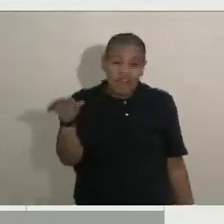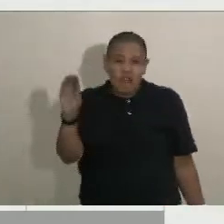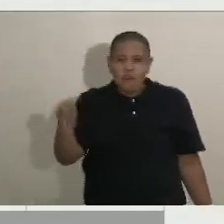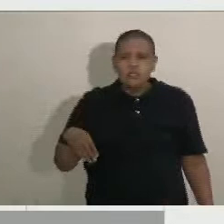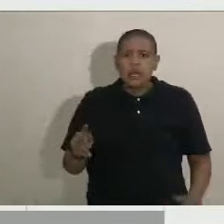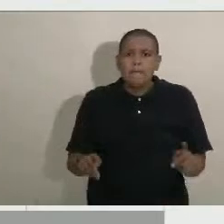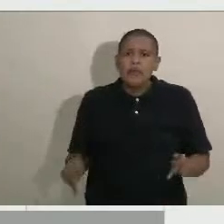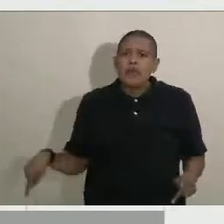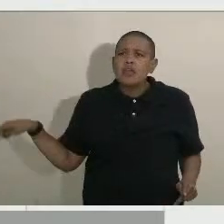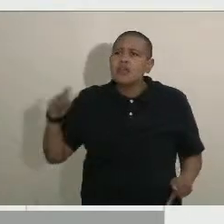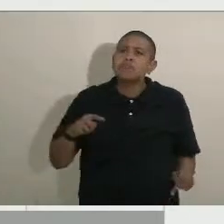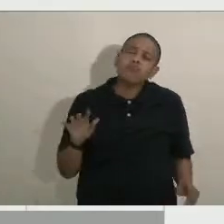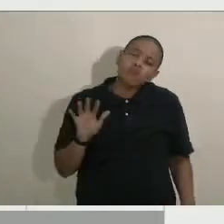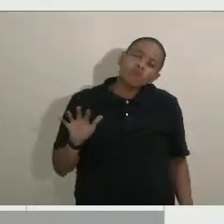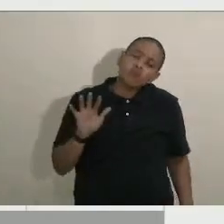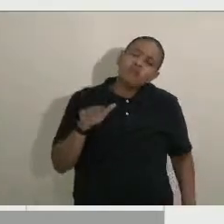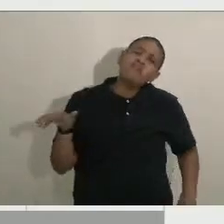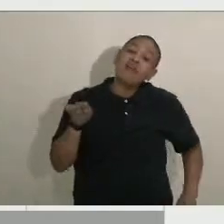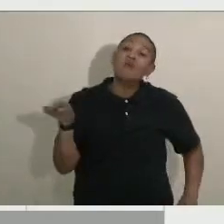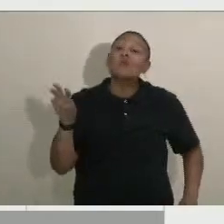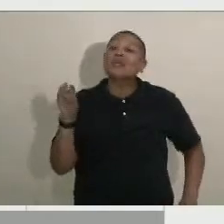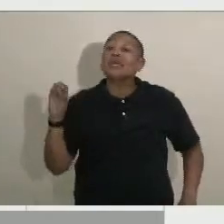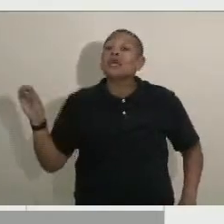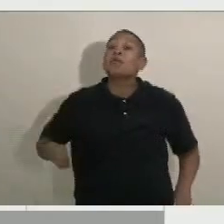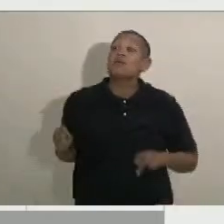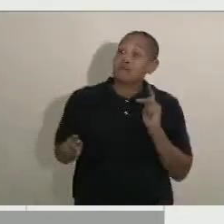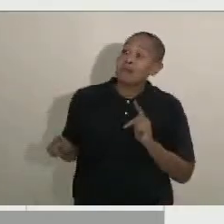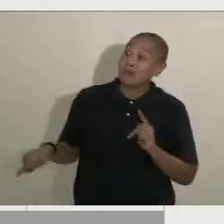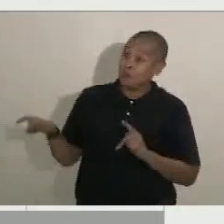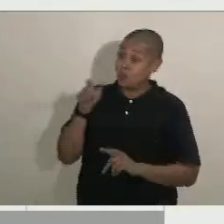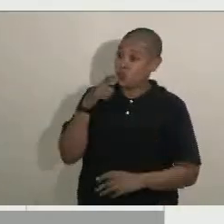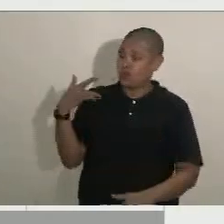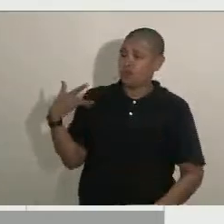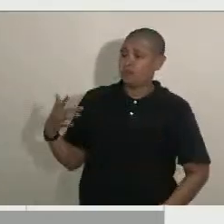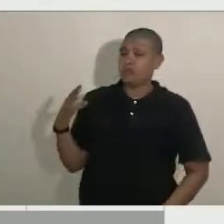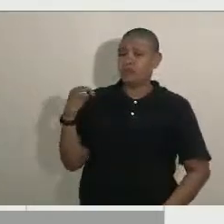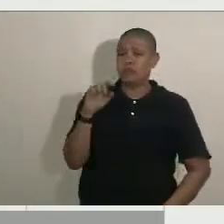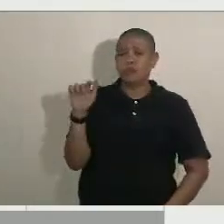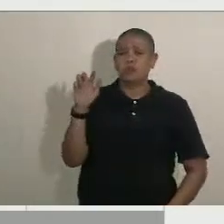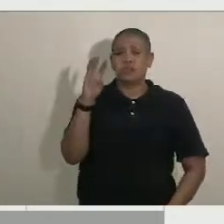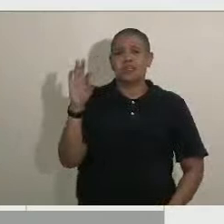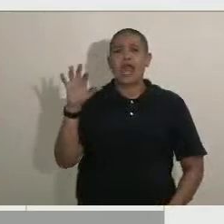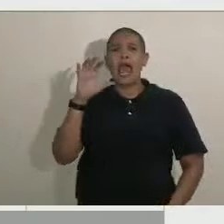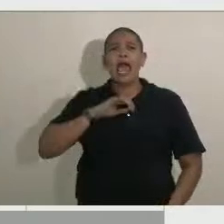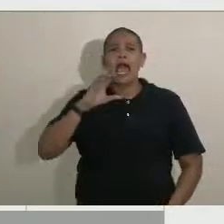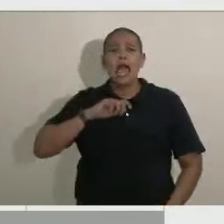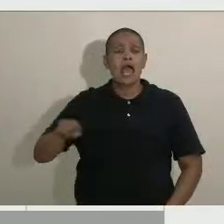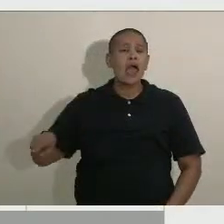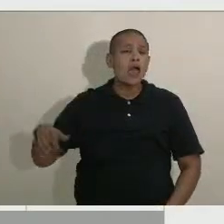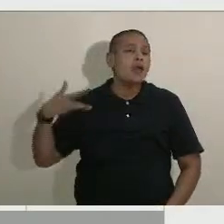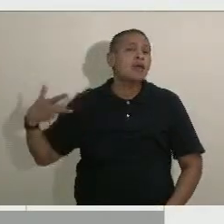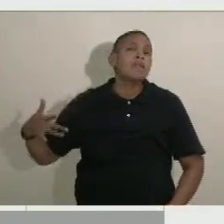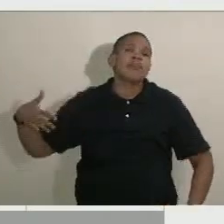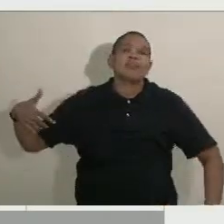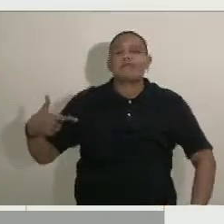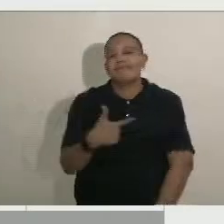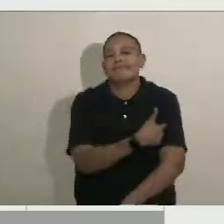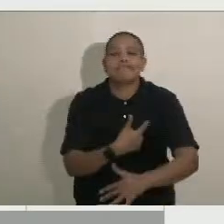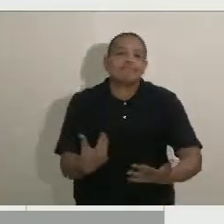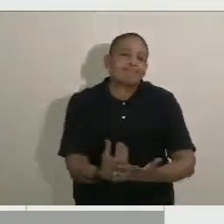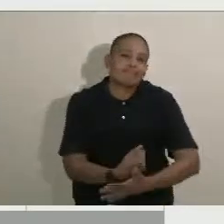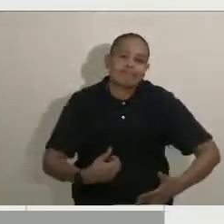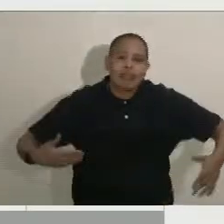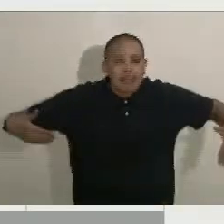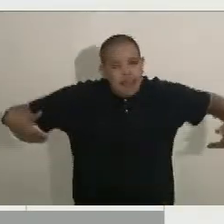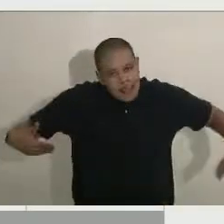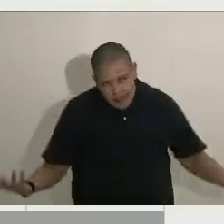of persons, 55 to 60% of persons in the 60 to 69 and 70 to 79 are unvaccinated.